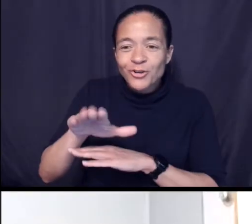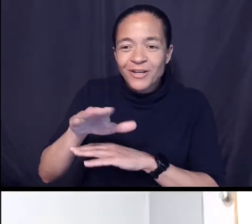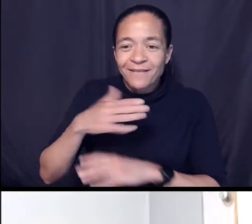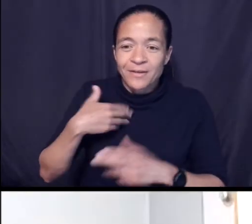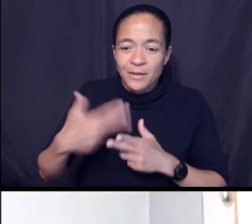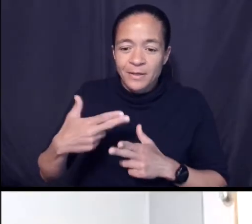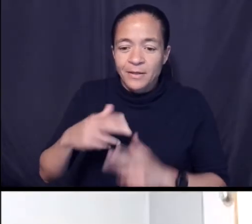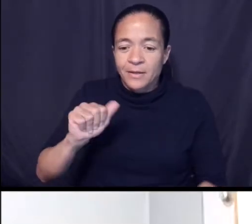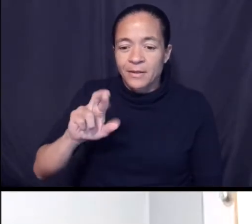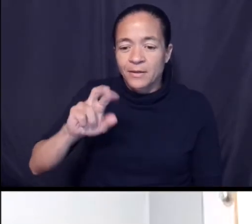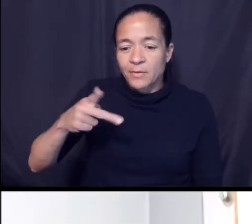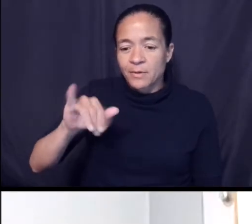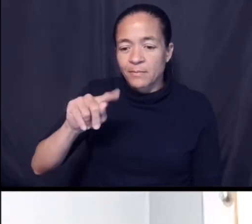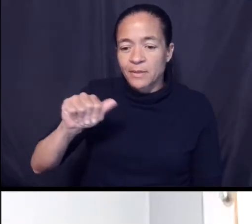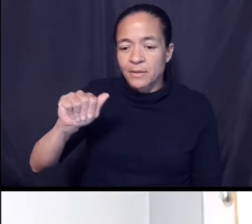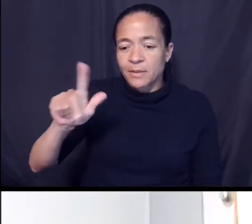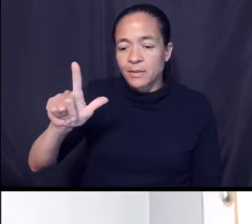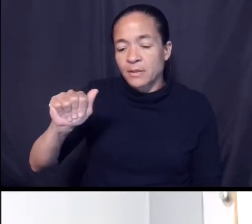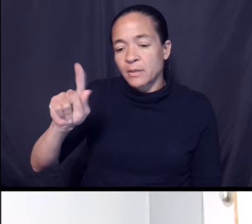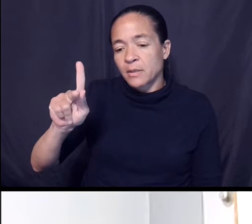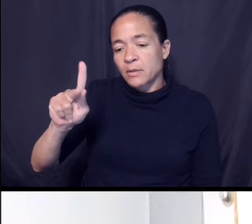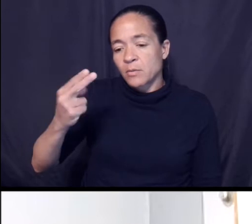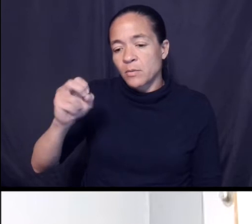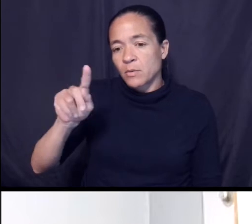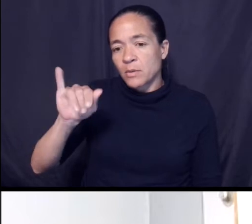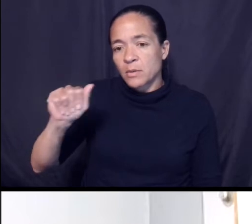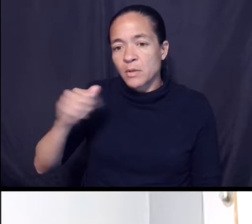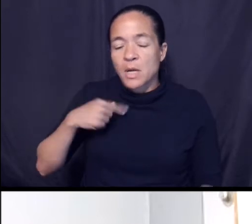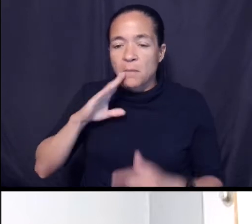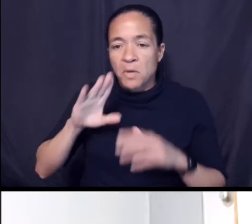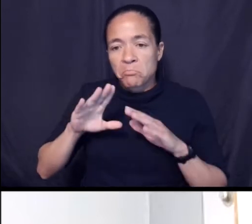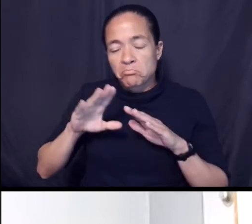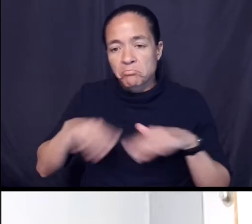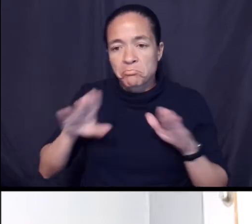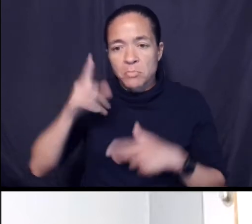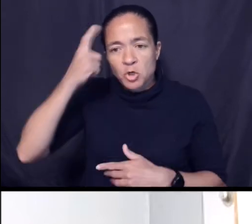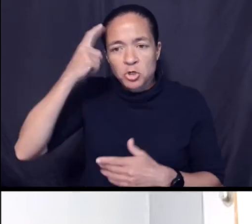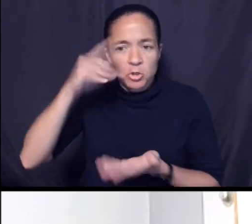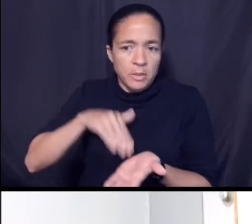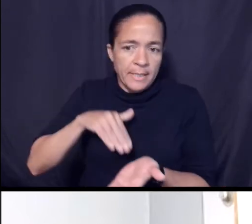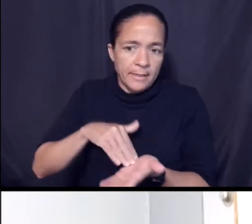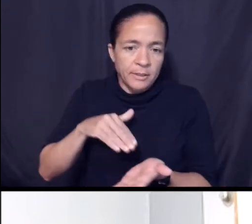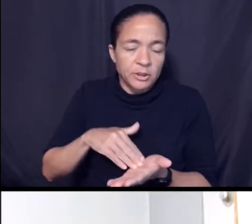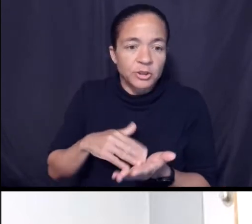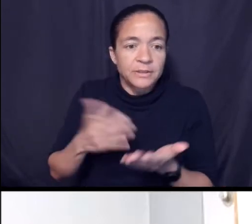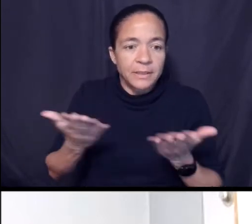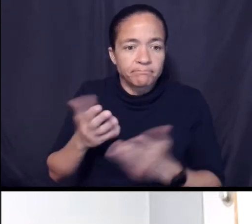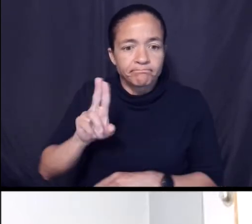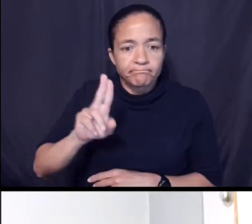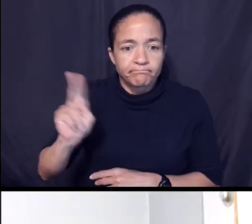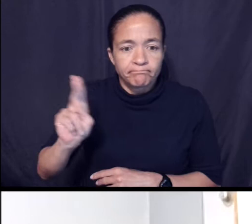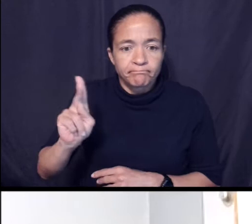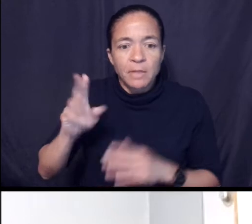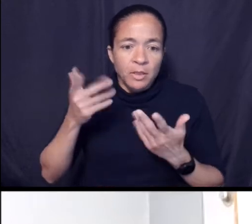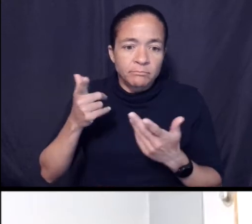Good afternoon. My name is Arpita Lakotia. I'm a child neurologist at University of Louisville Northern Children's Medical Group. Thank you for